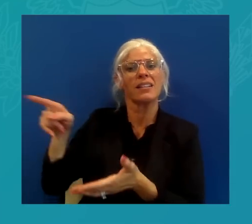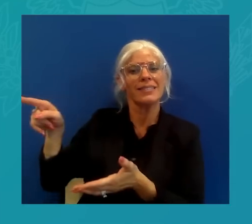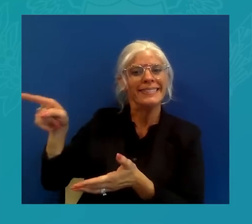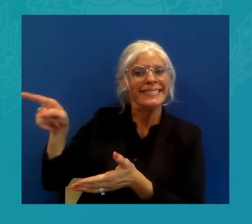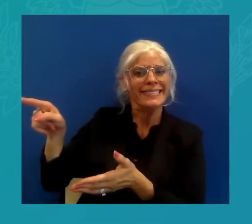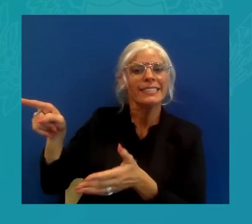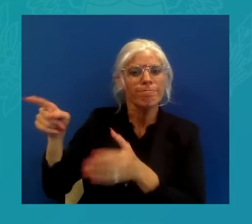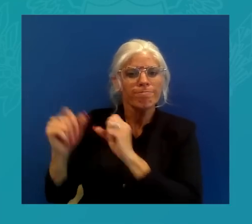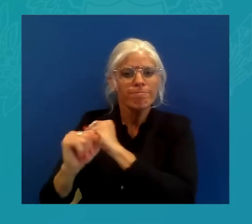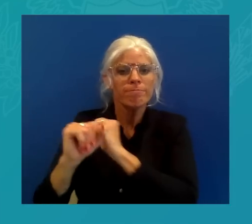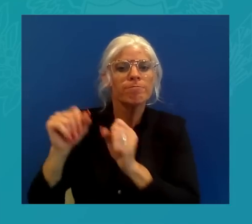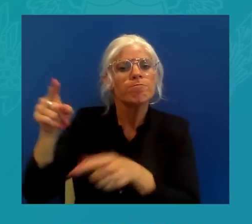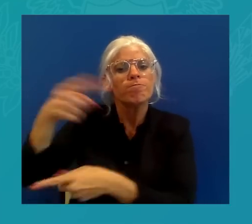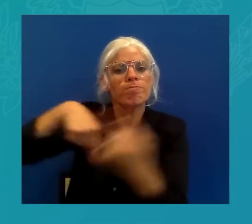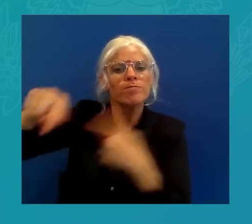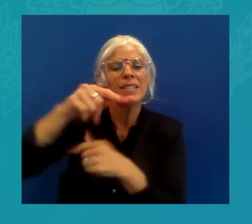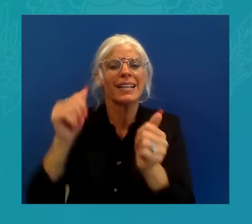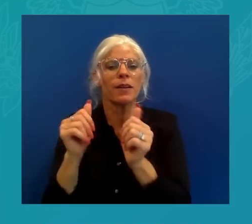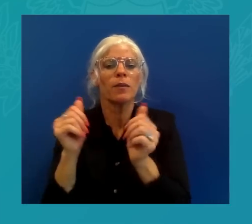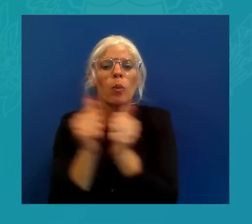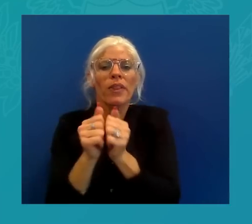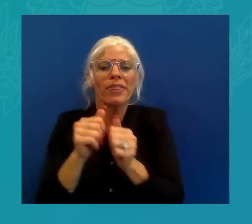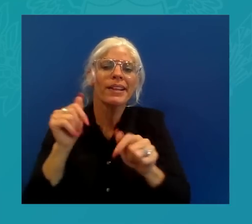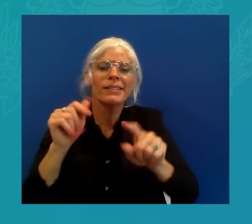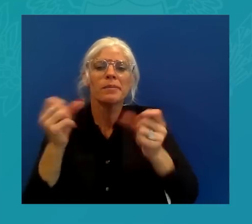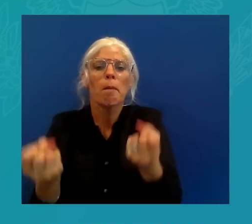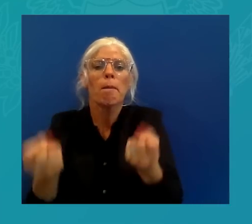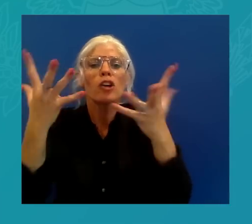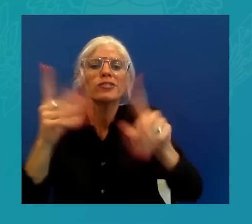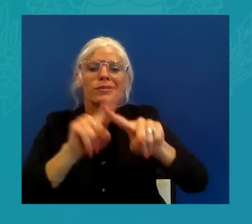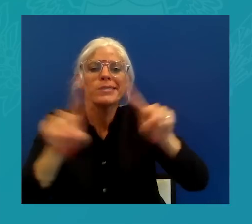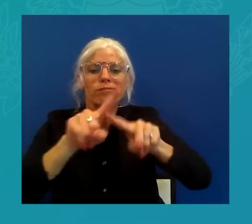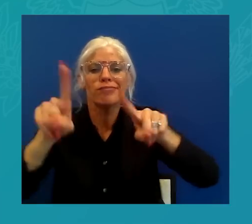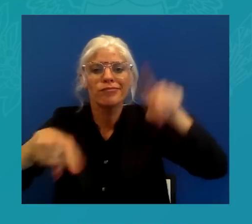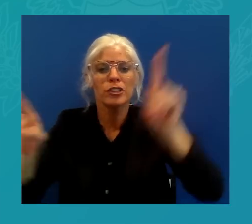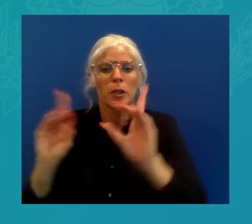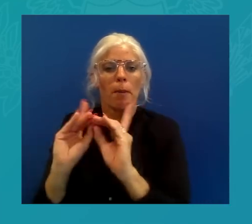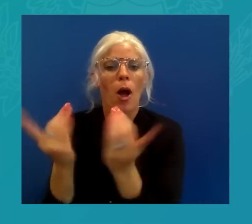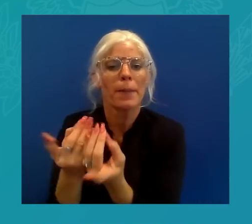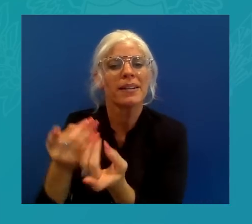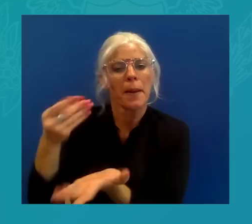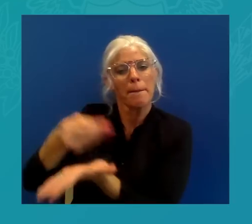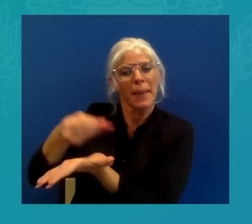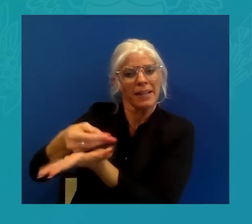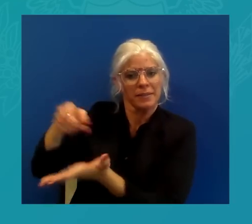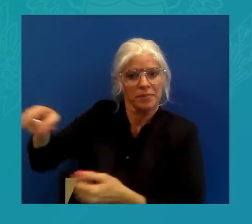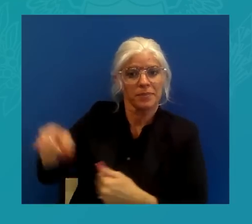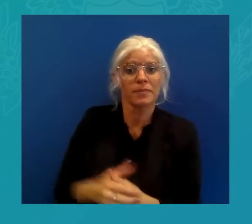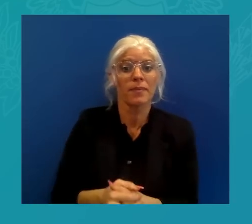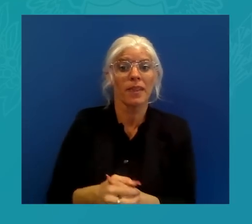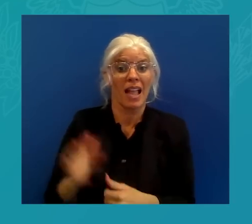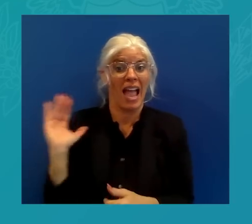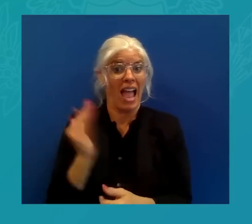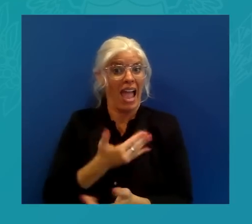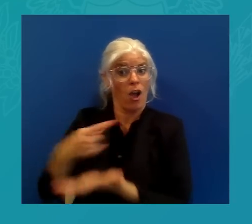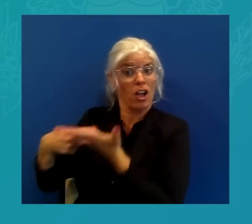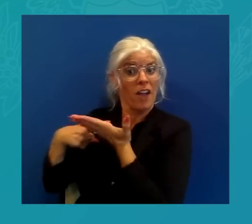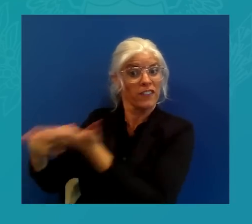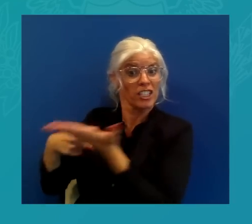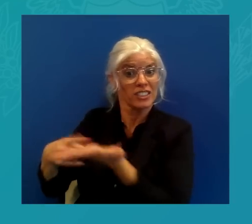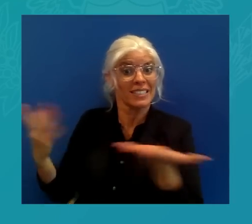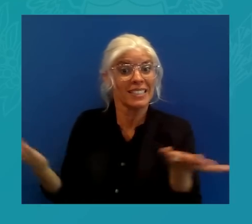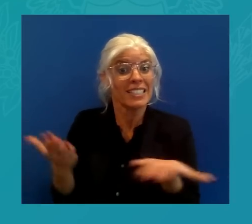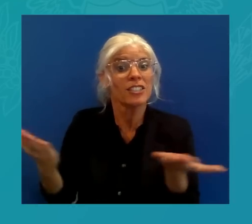bank reform. My conversations with the leaders at this table helped inform our administration's